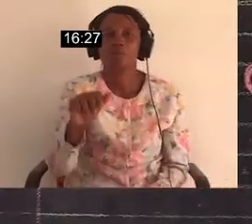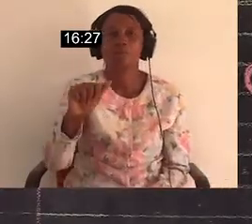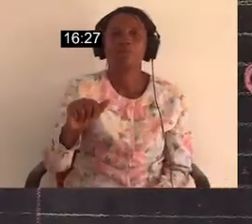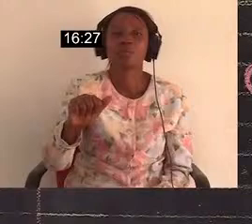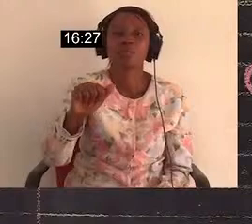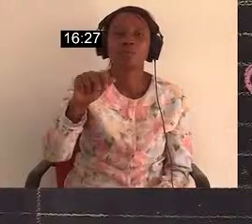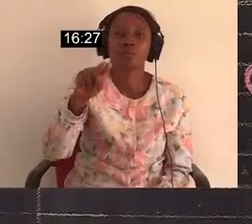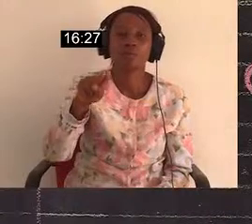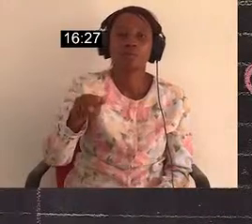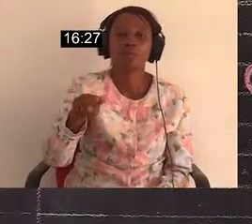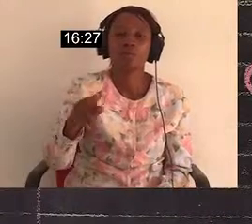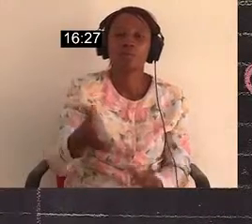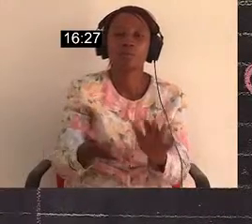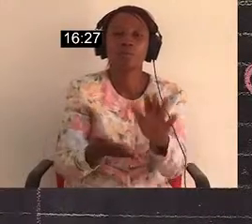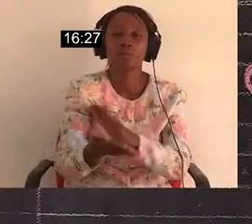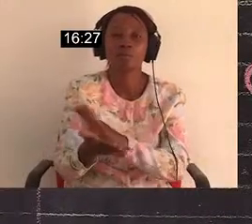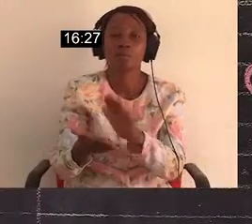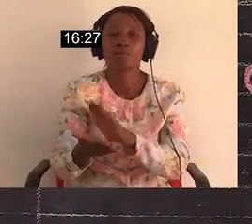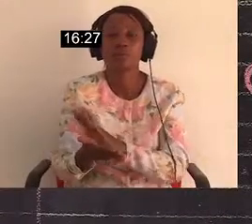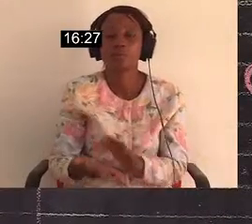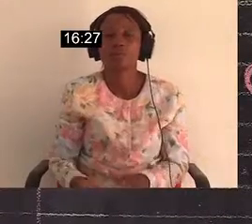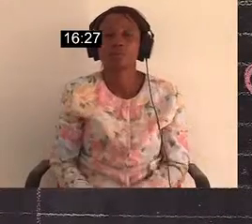Another card